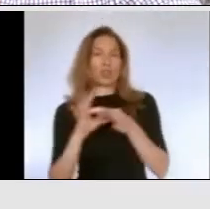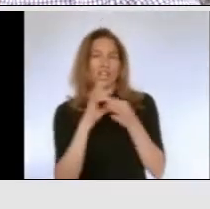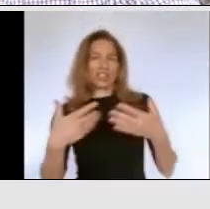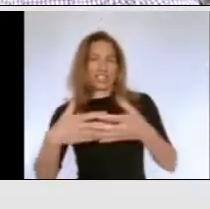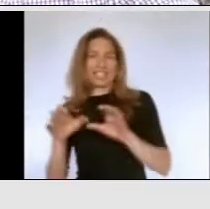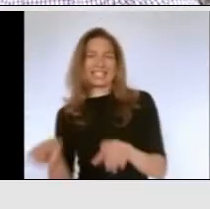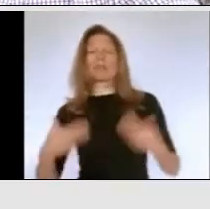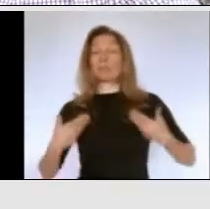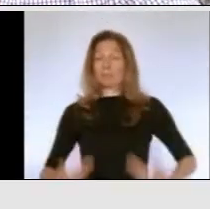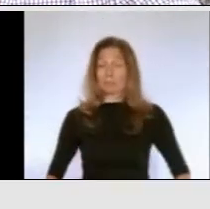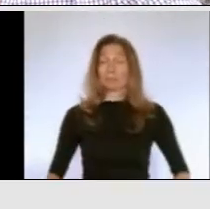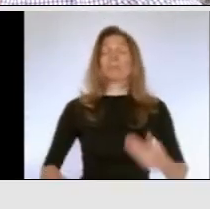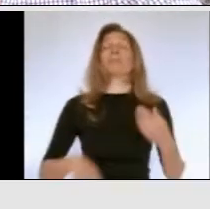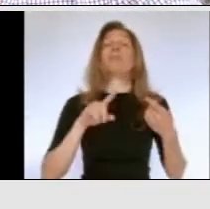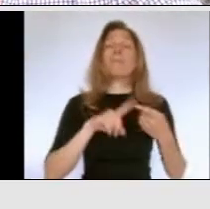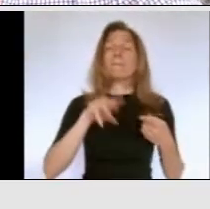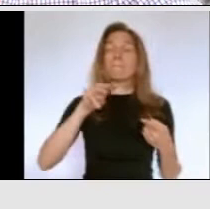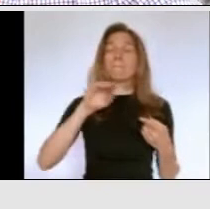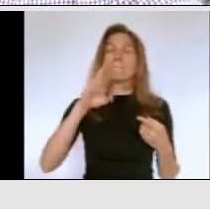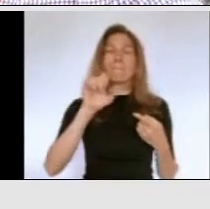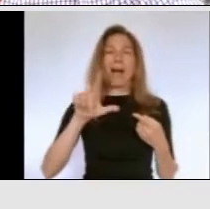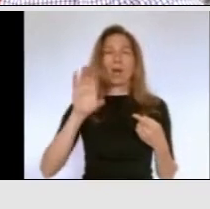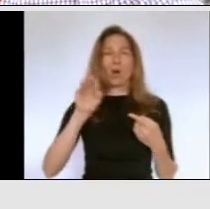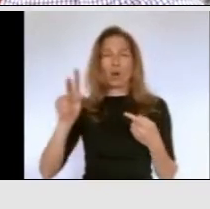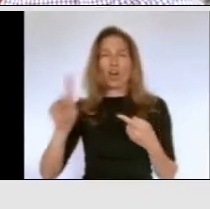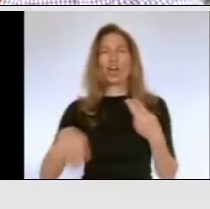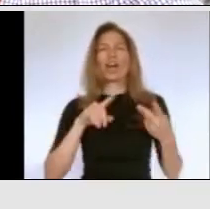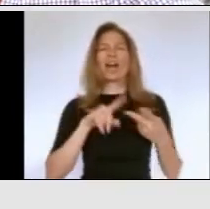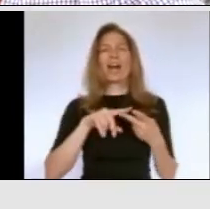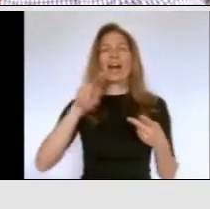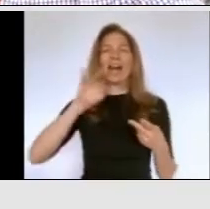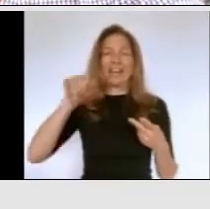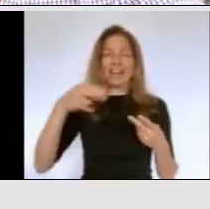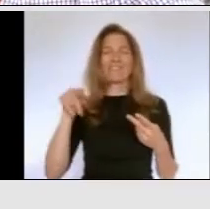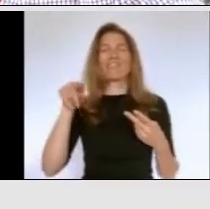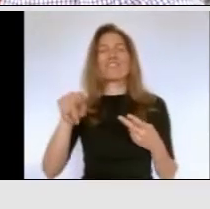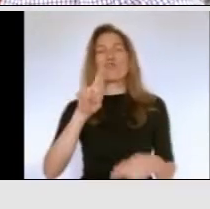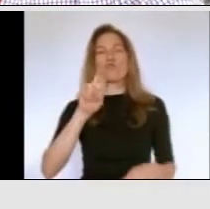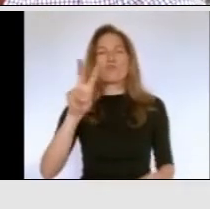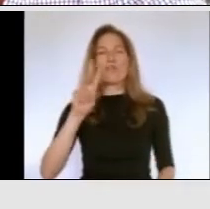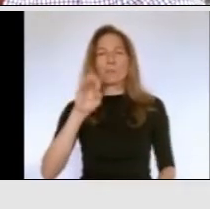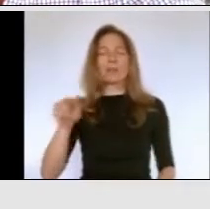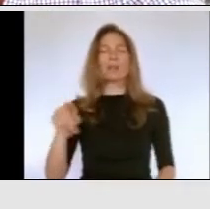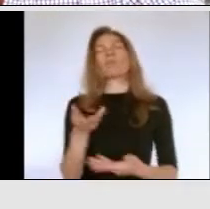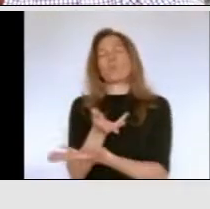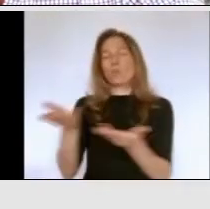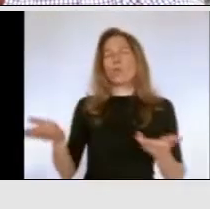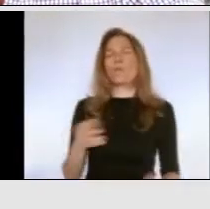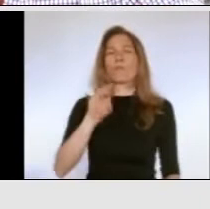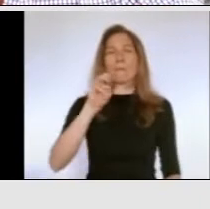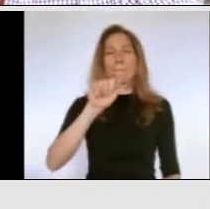the coordination team, which is myself, Michael Cook, and Niamh Redmond, all